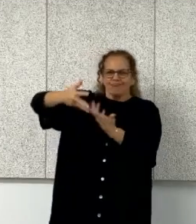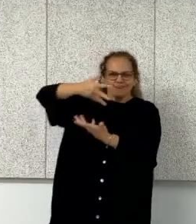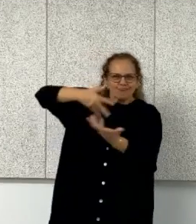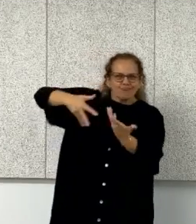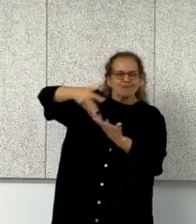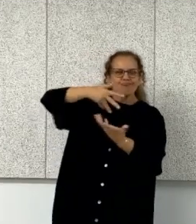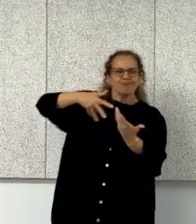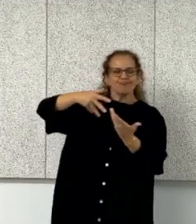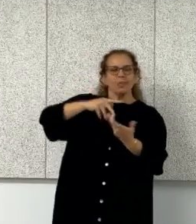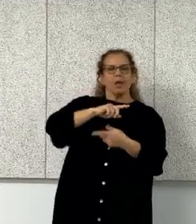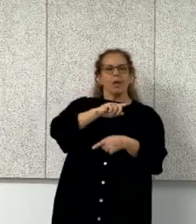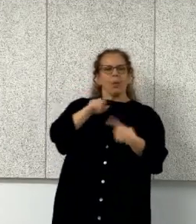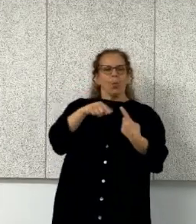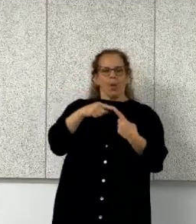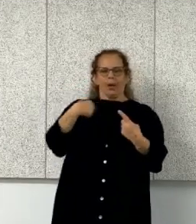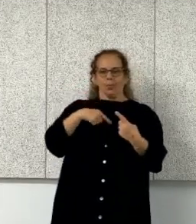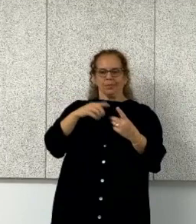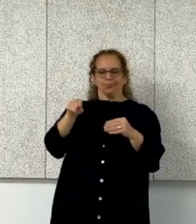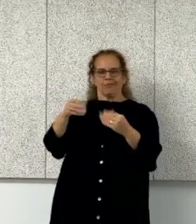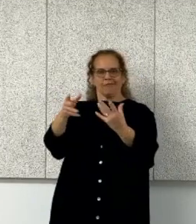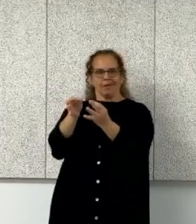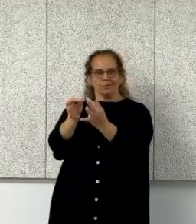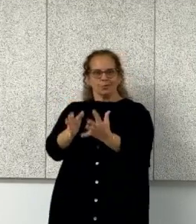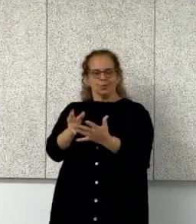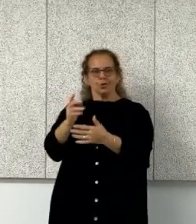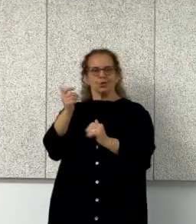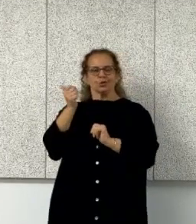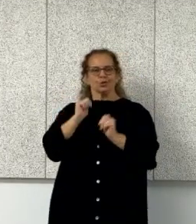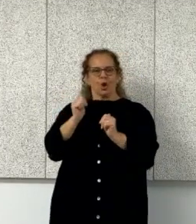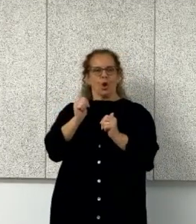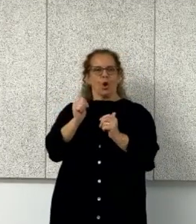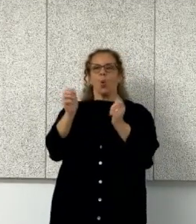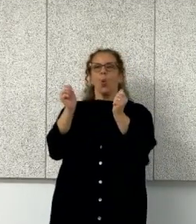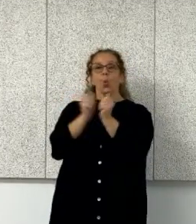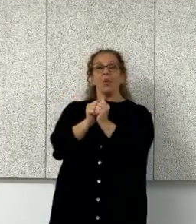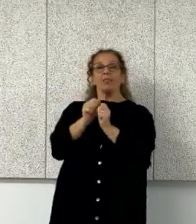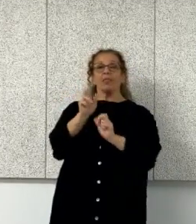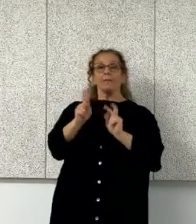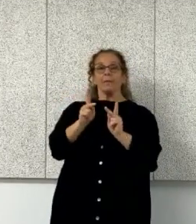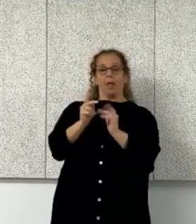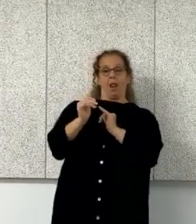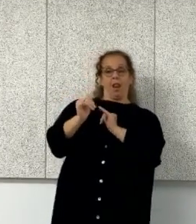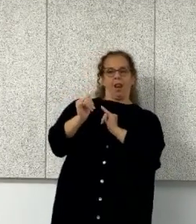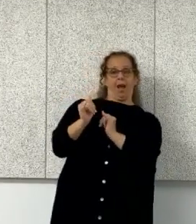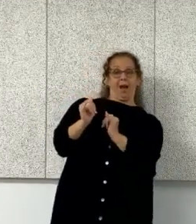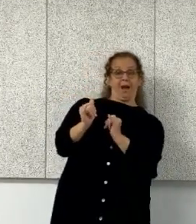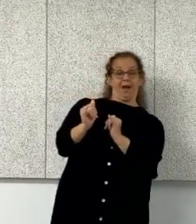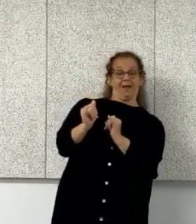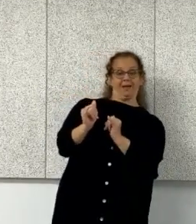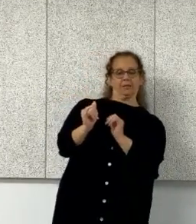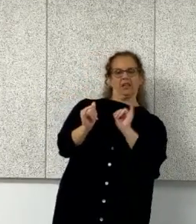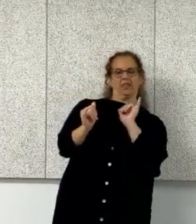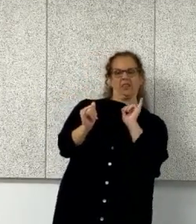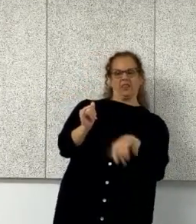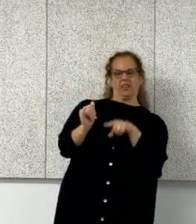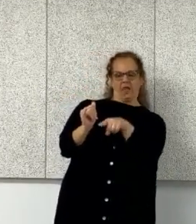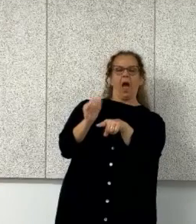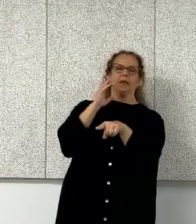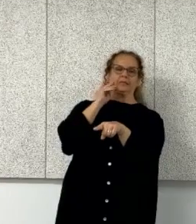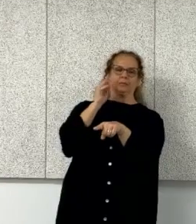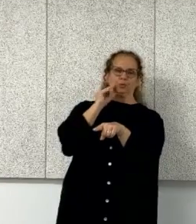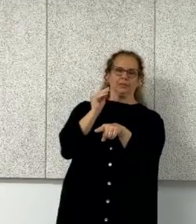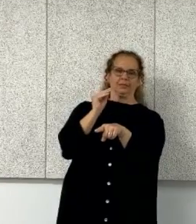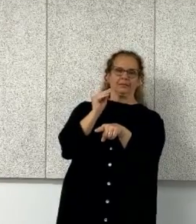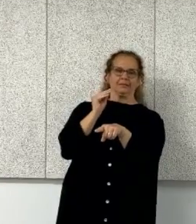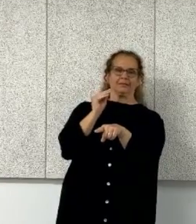we do a show, or when everybody, you know, when you're with people that are like you, that's kind of the experience. You know, you could be in